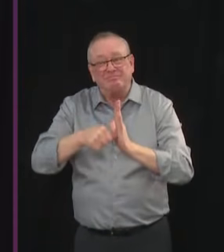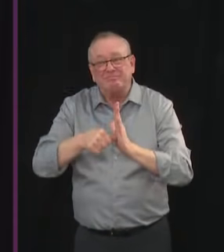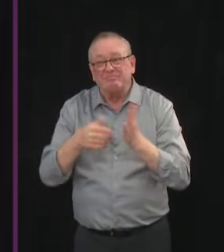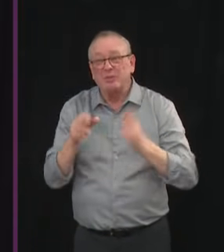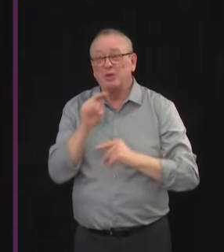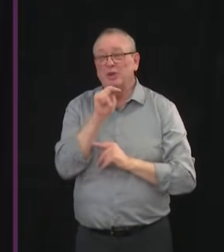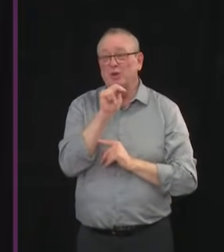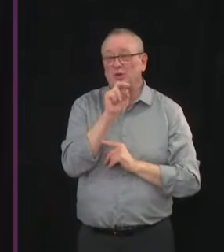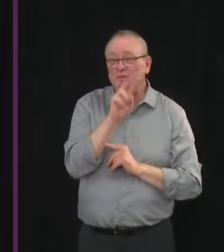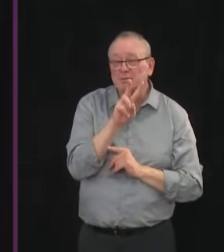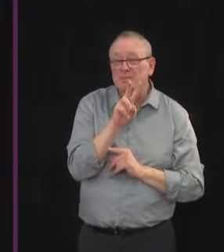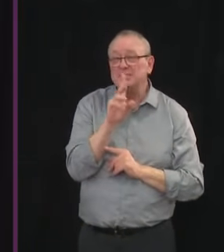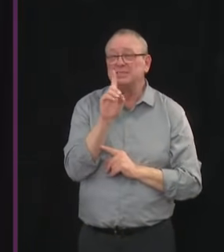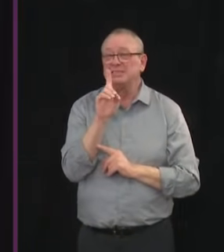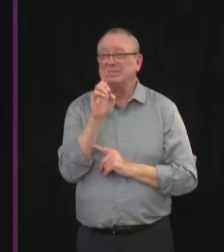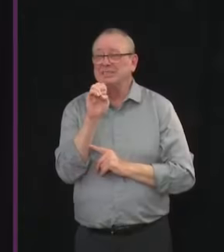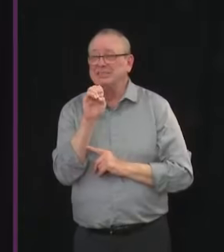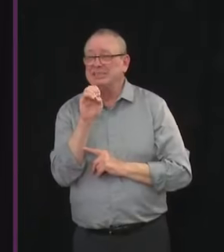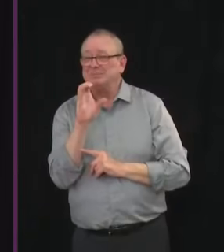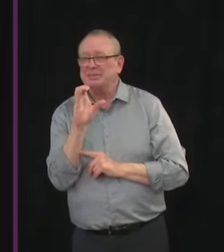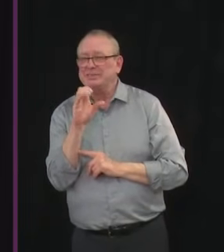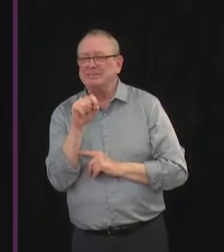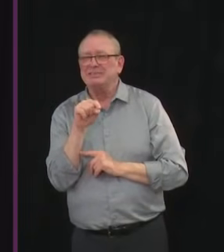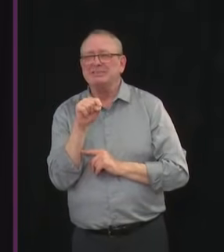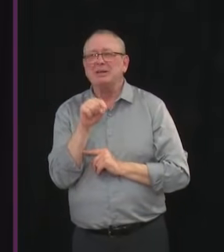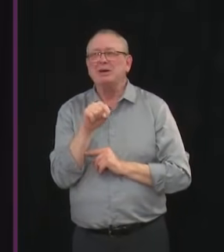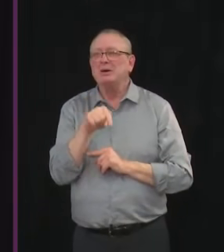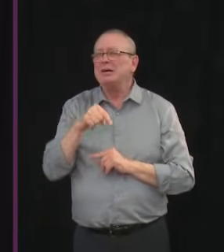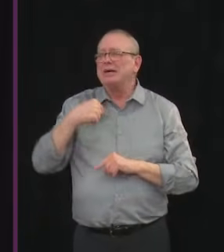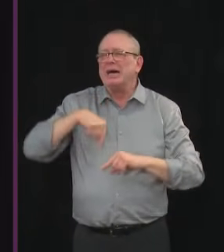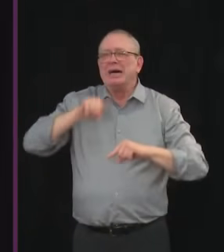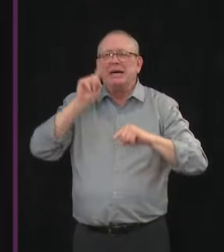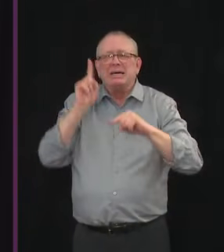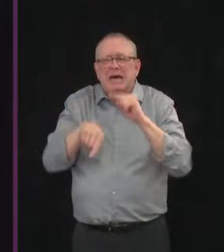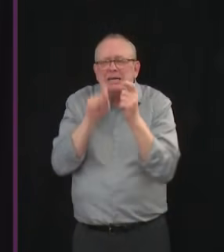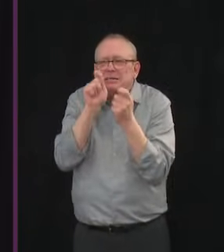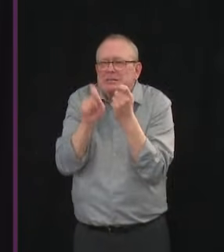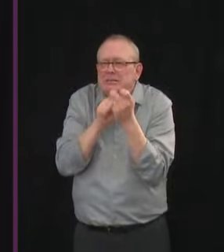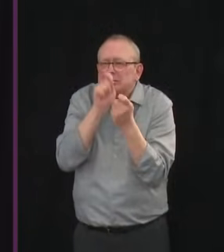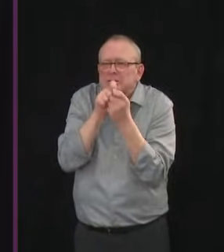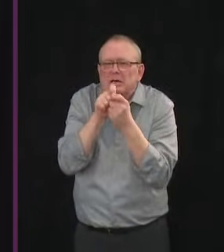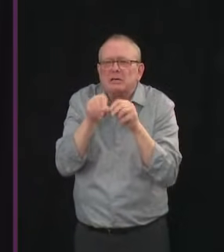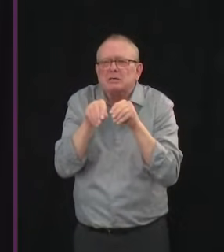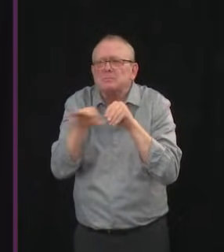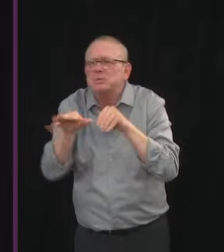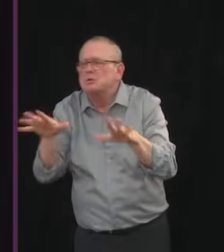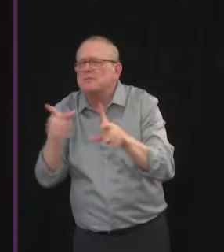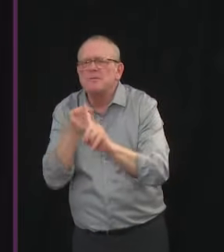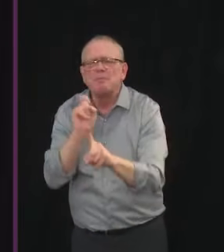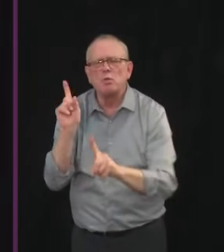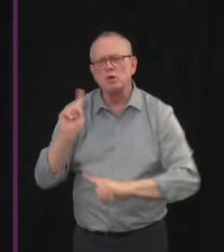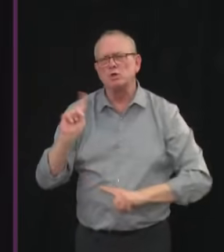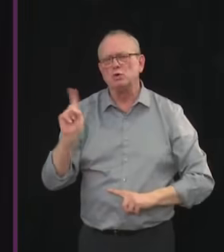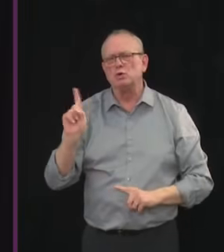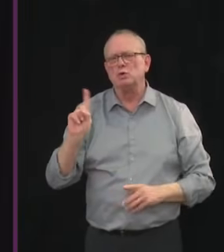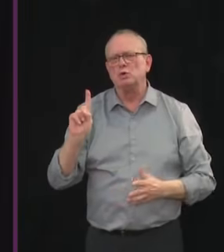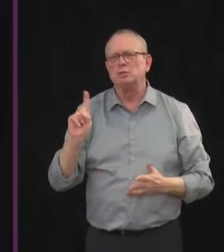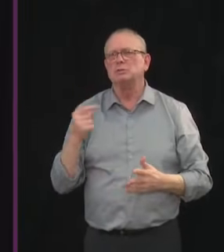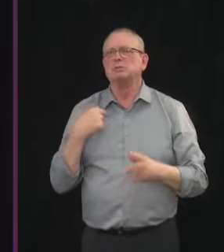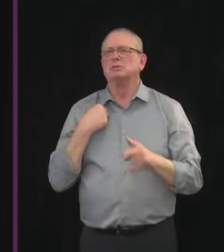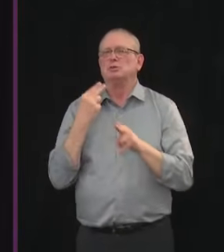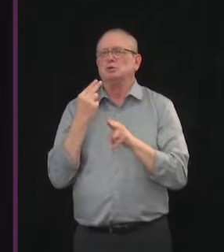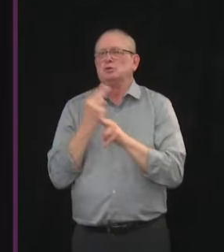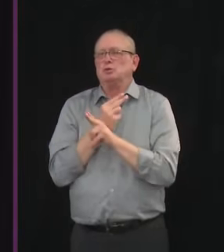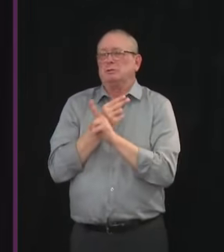December, we weren't able to pinpoint where the majority of that transmission was coming from. So looking at data that we had before that, what we've seen